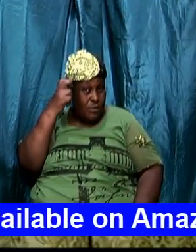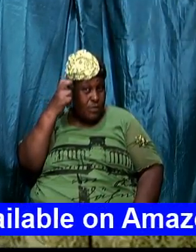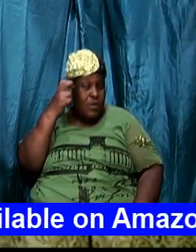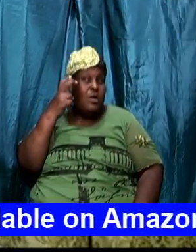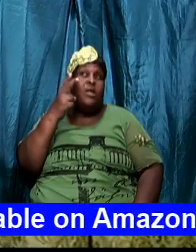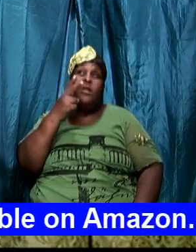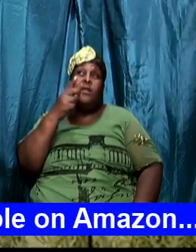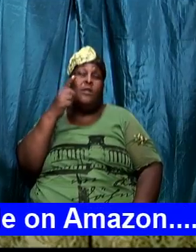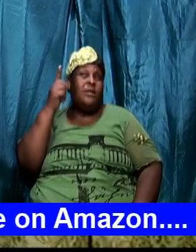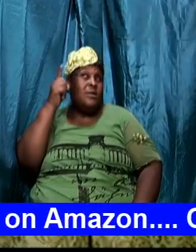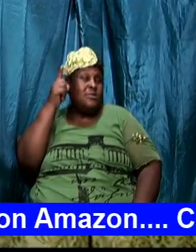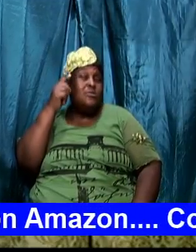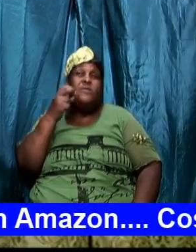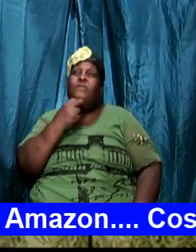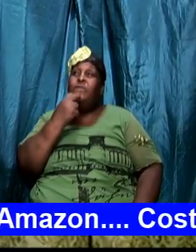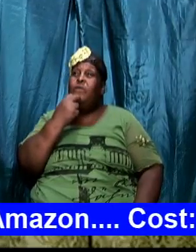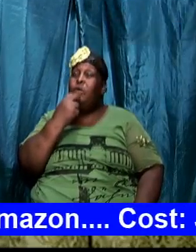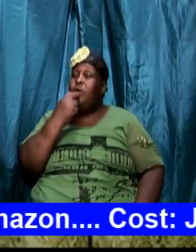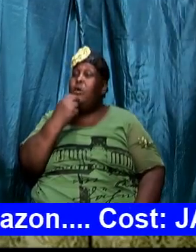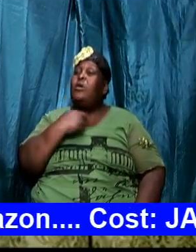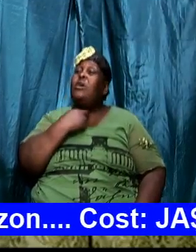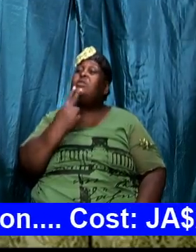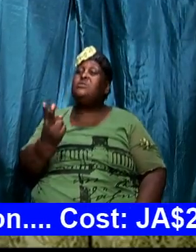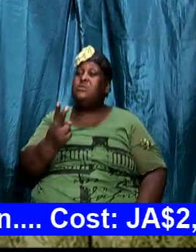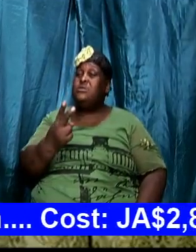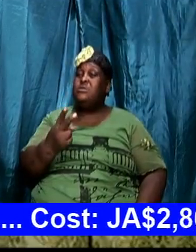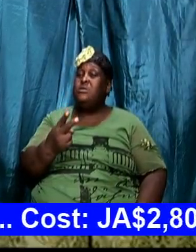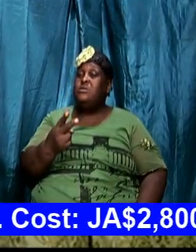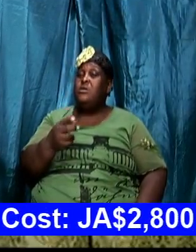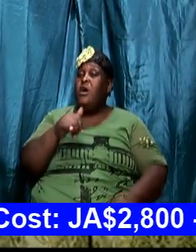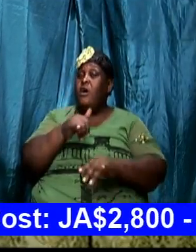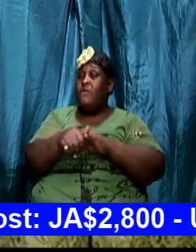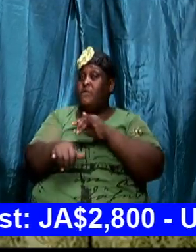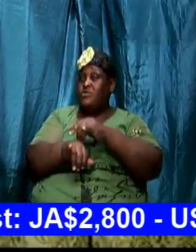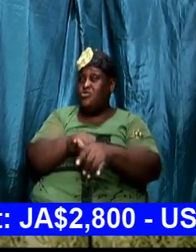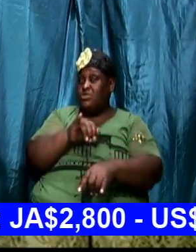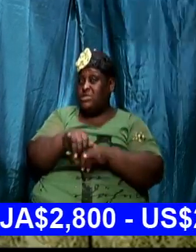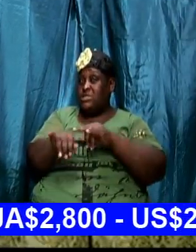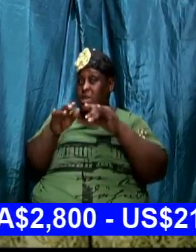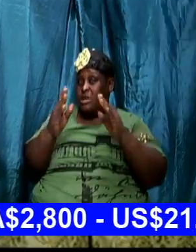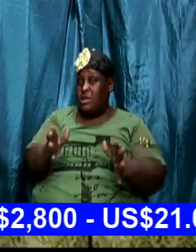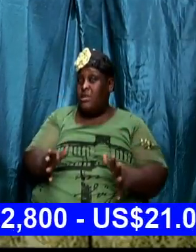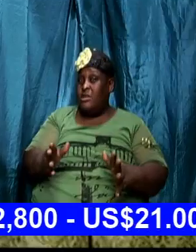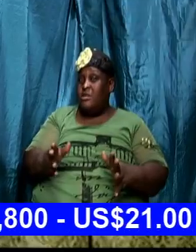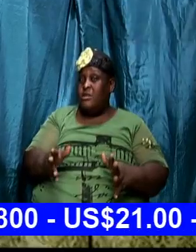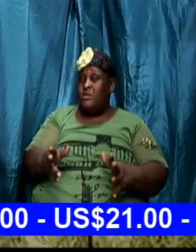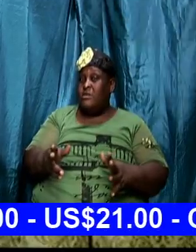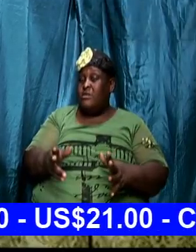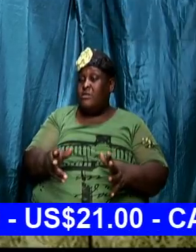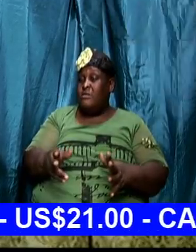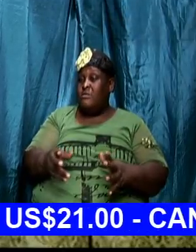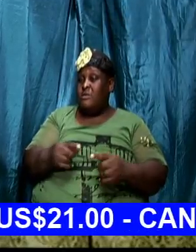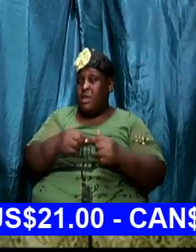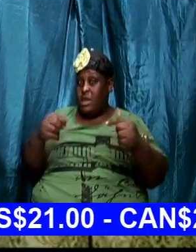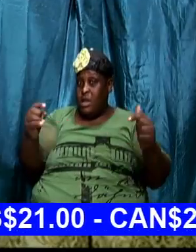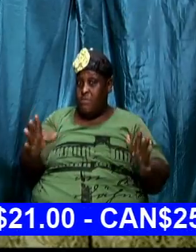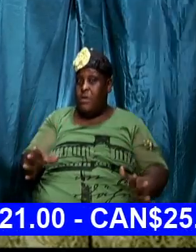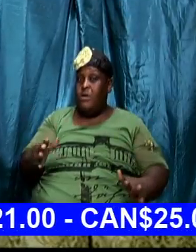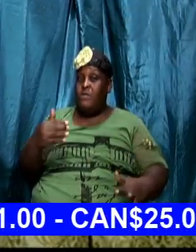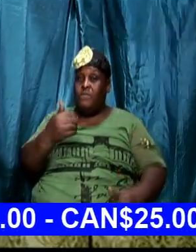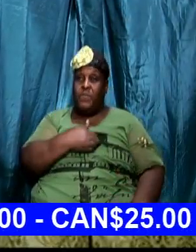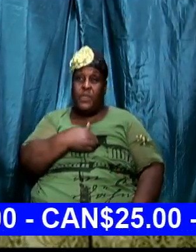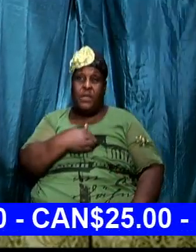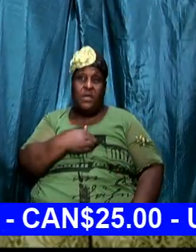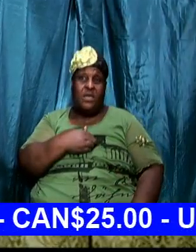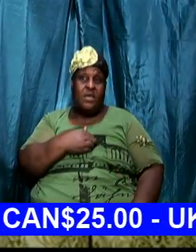trickster, the enemy of your soul. Did God say you will surely